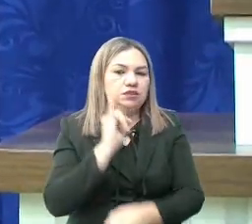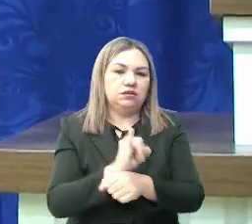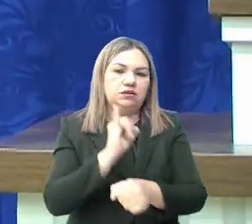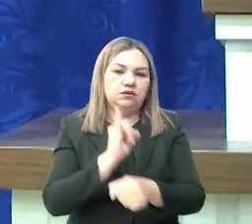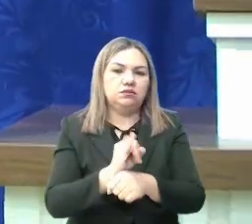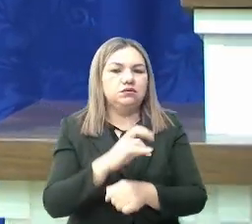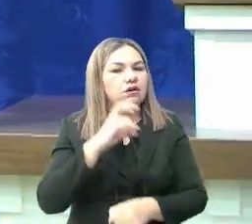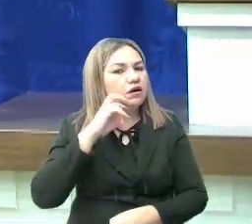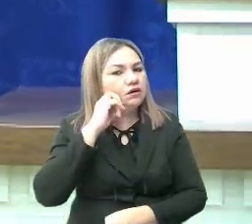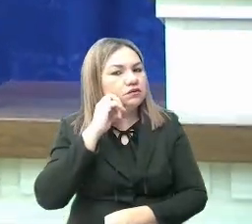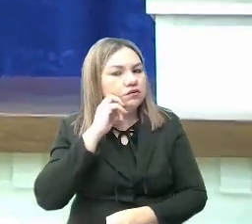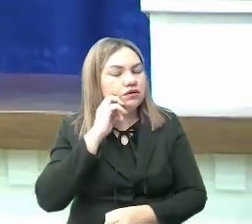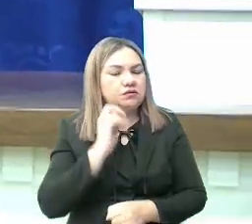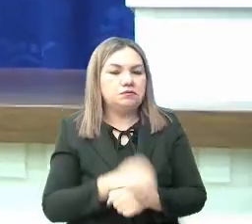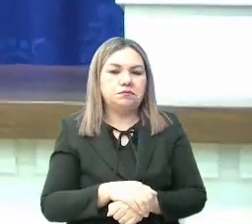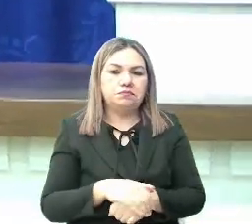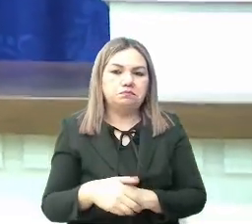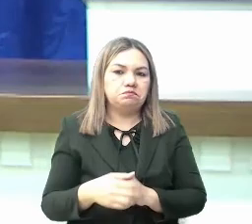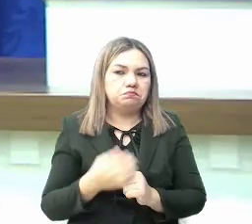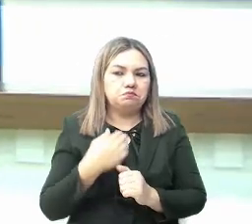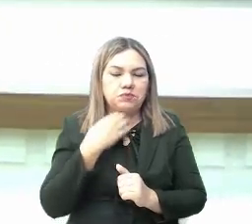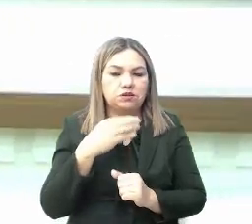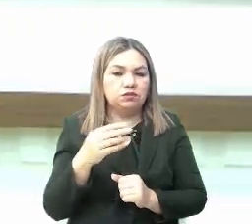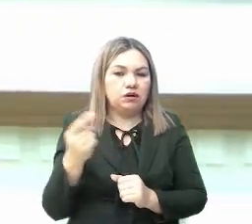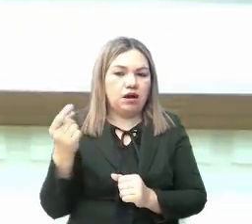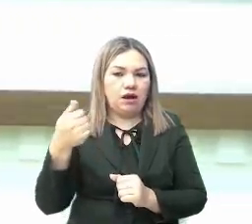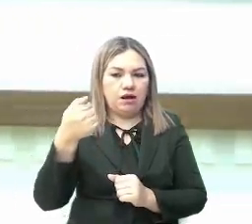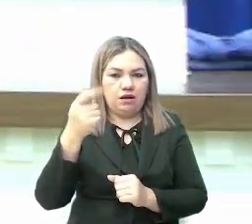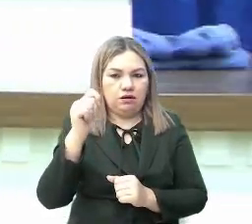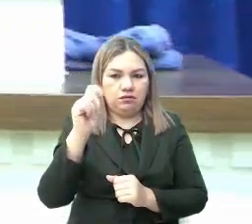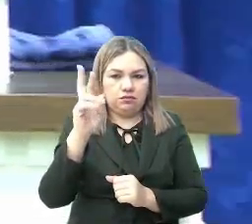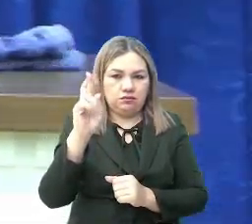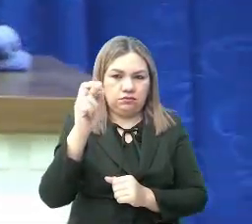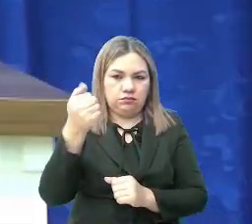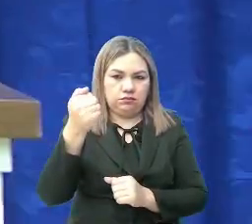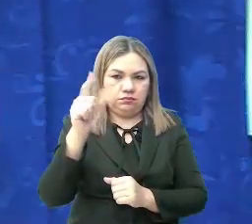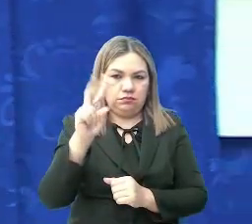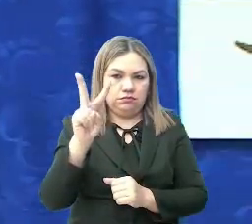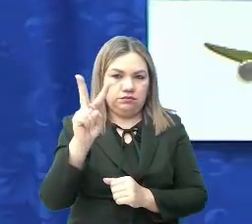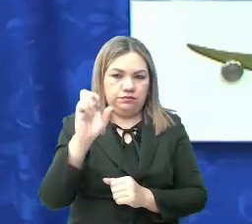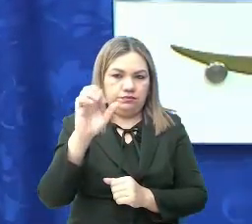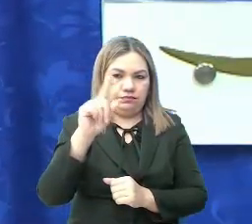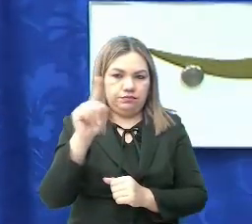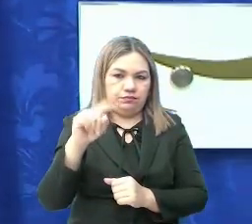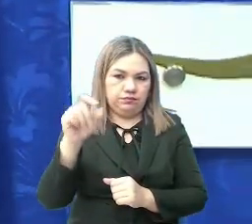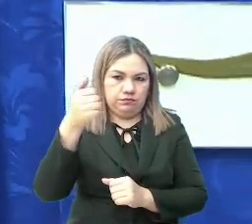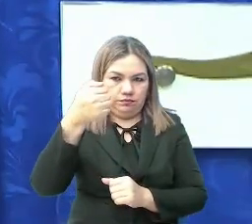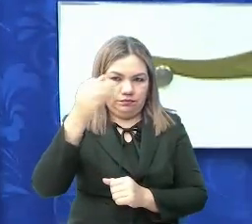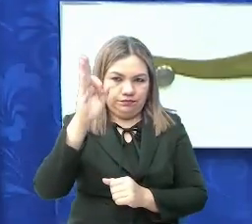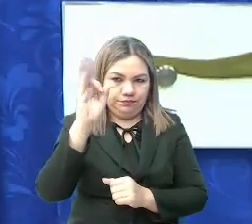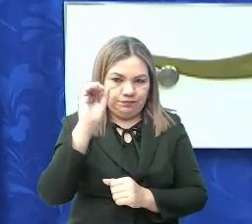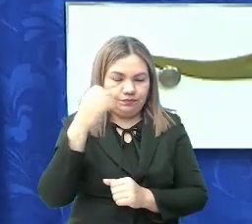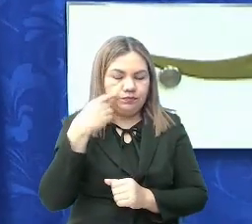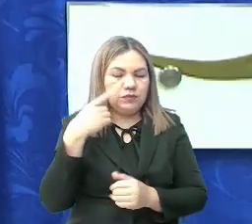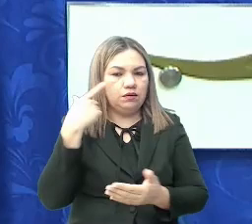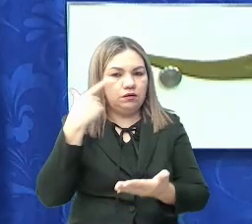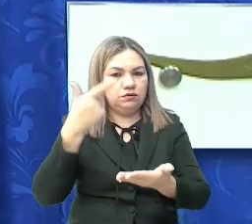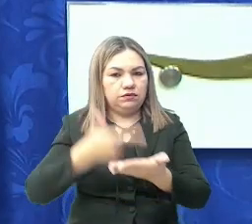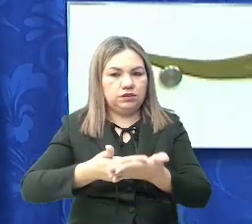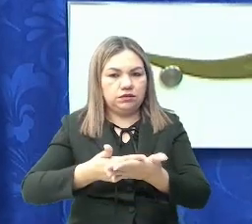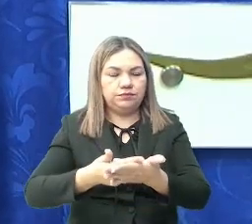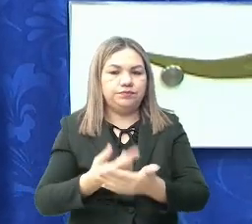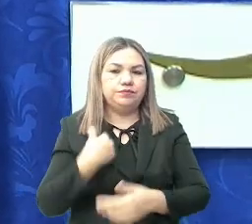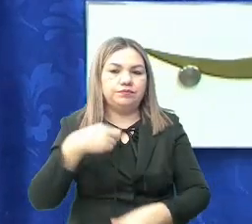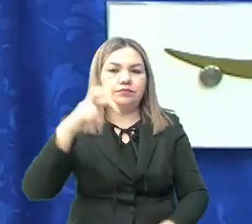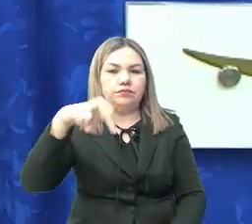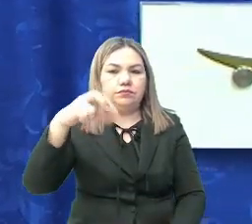the flesh. Why? Because they are completely wrong. Look at your neighbor and said, it's going to be revealed